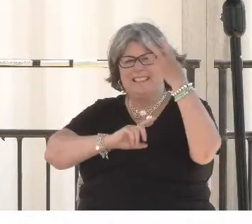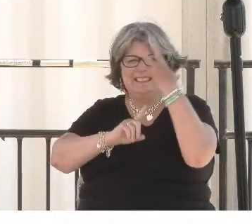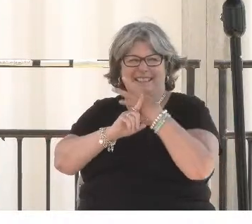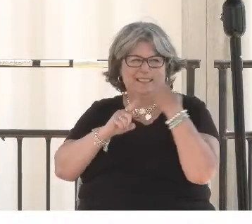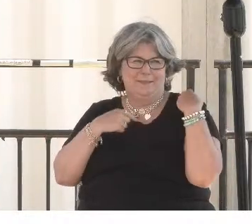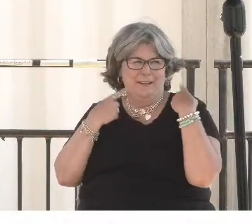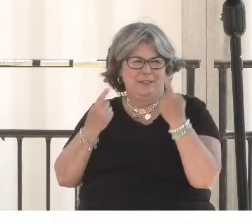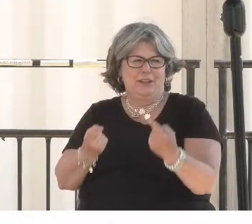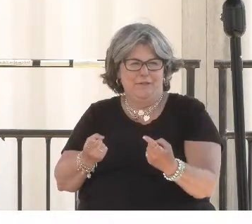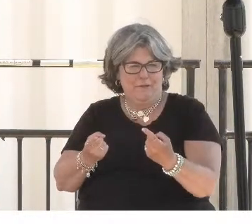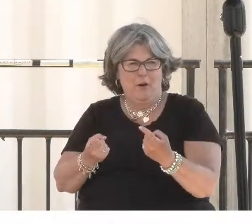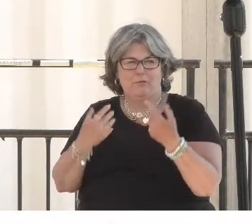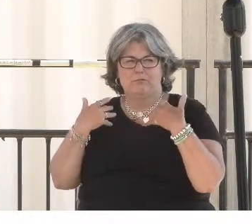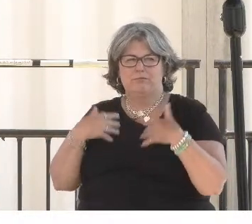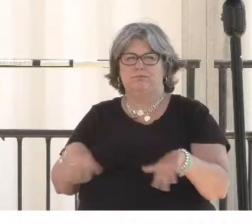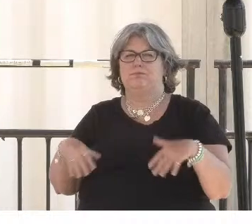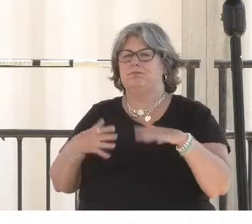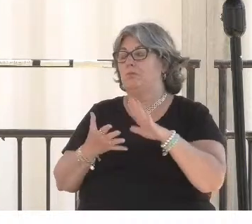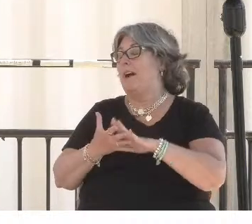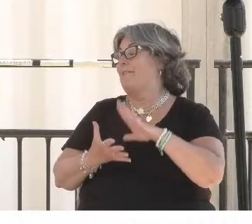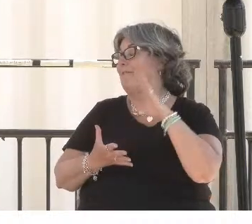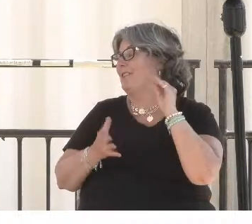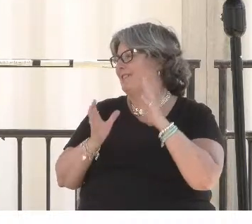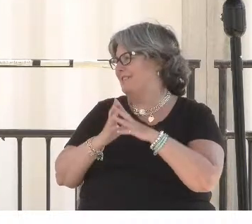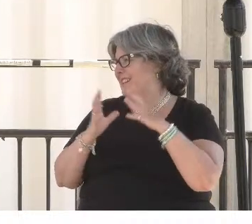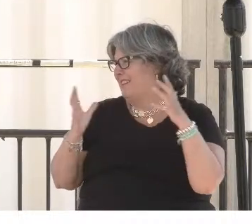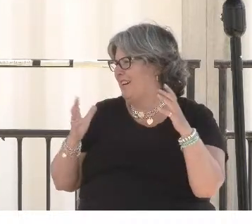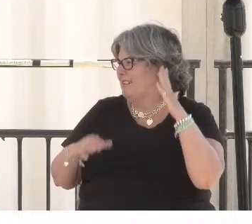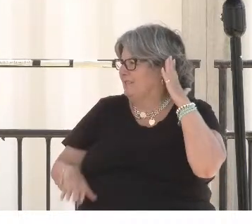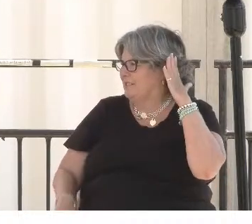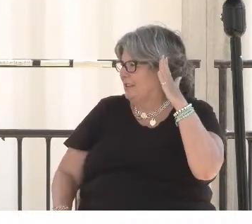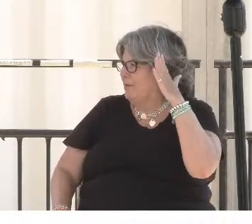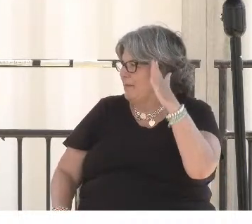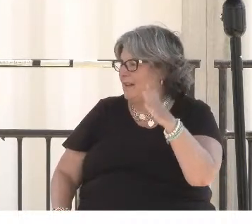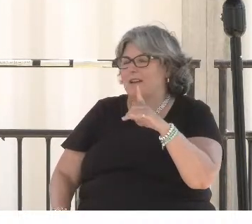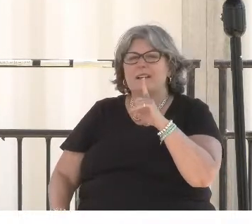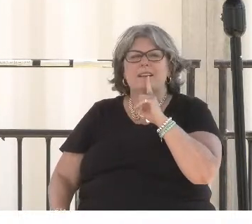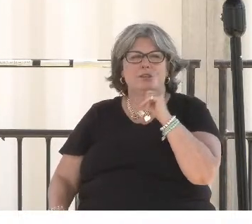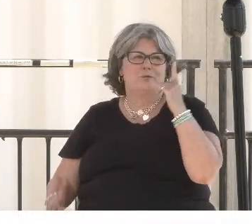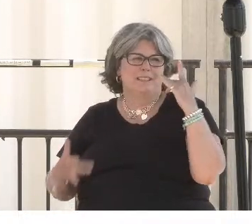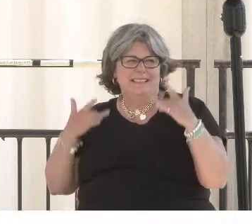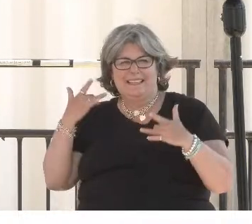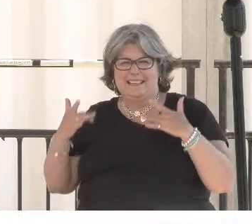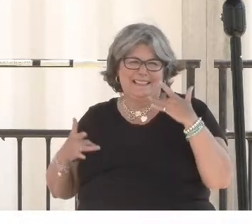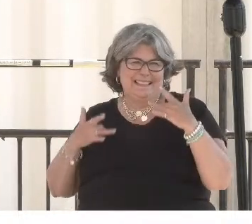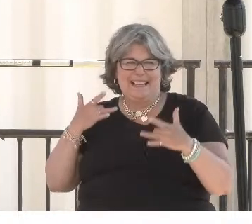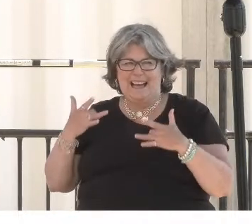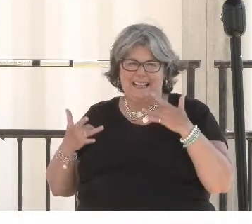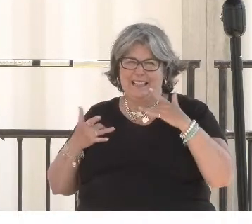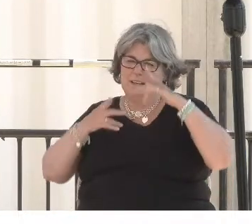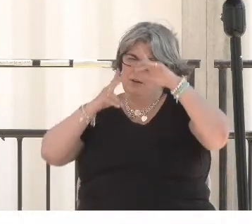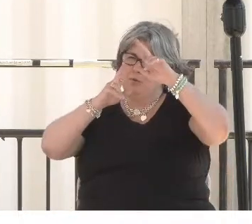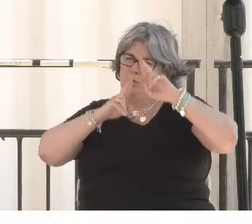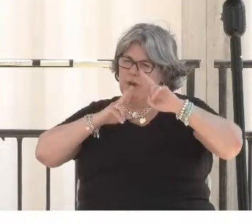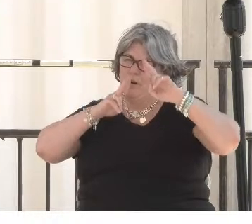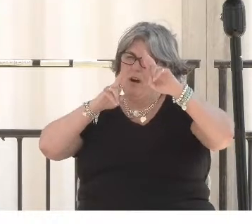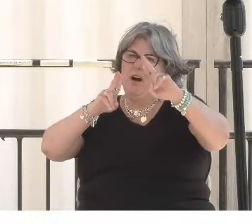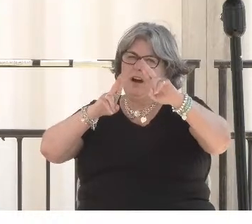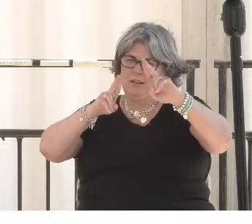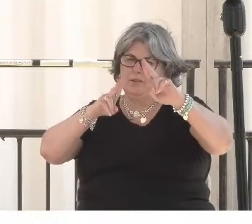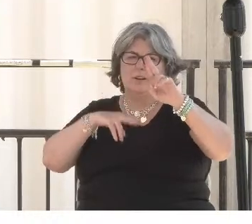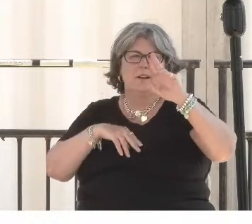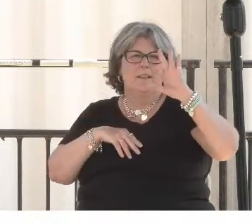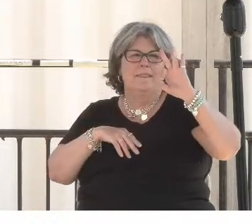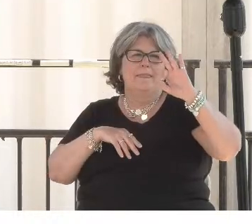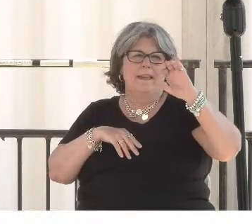now. We have so much learning we've already done and so much ahead, and it's really, really exciting. And we're just so honored that Ford took a chance on